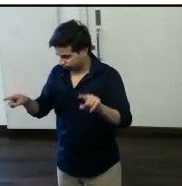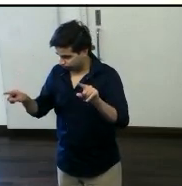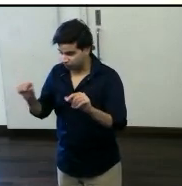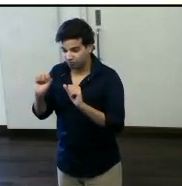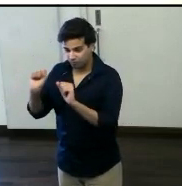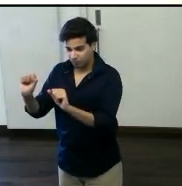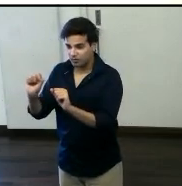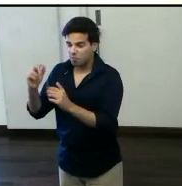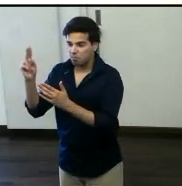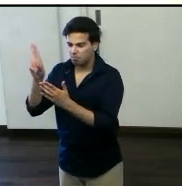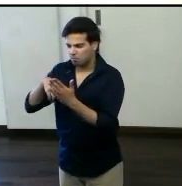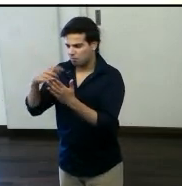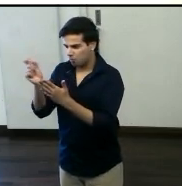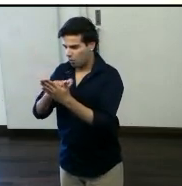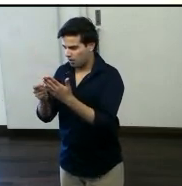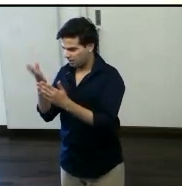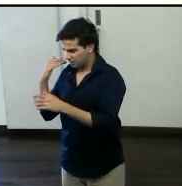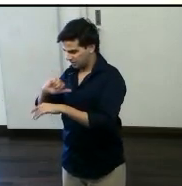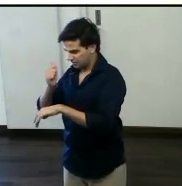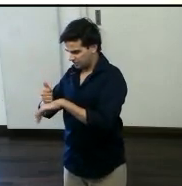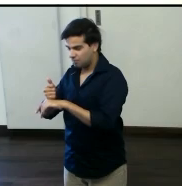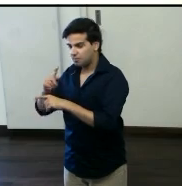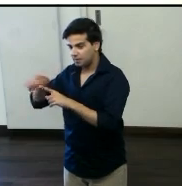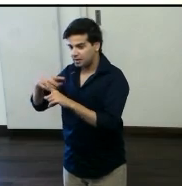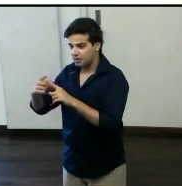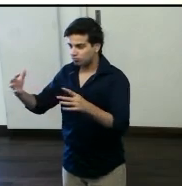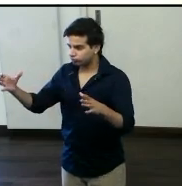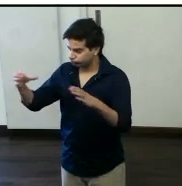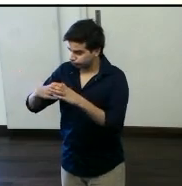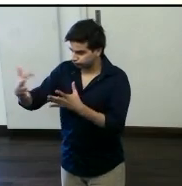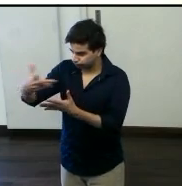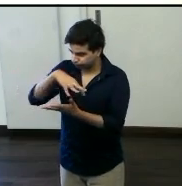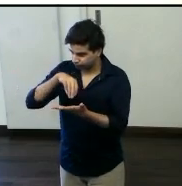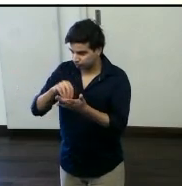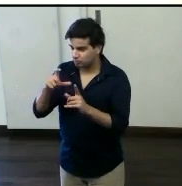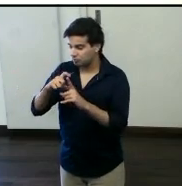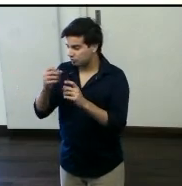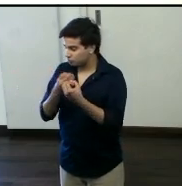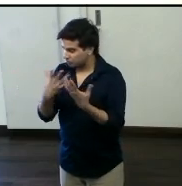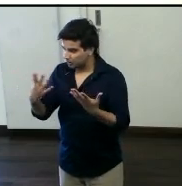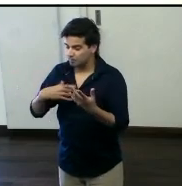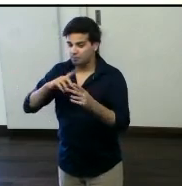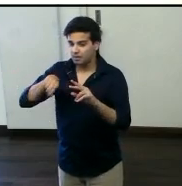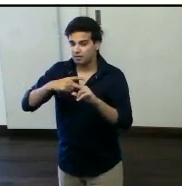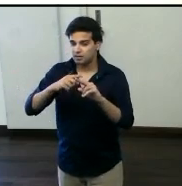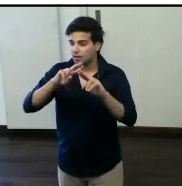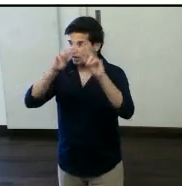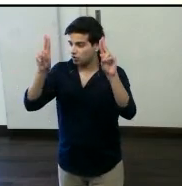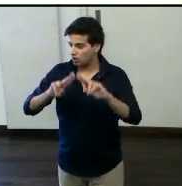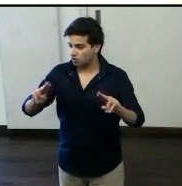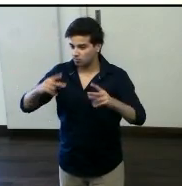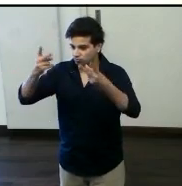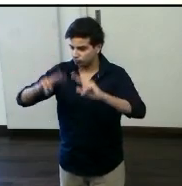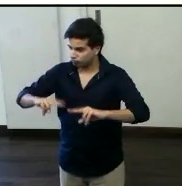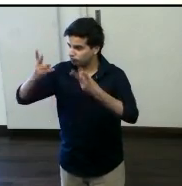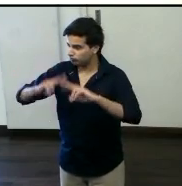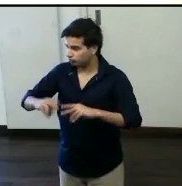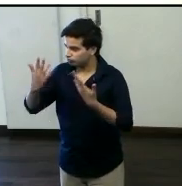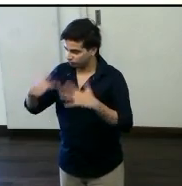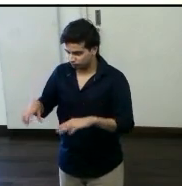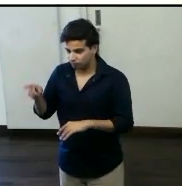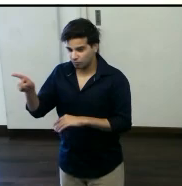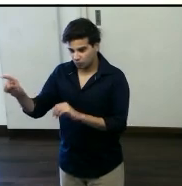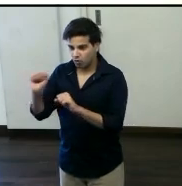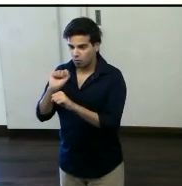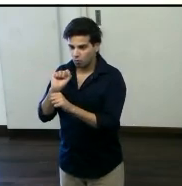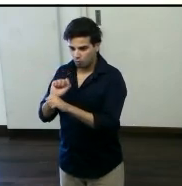prolific poet, she has published numerous collections and has been involved in international poetry translation projects. Her work